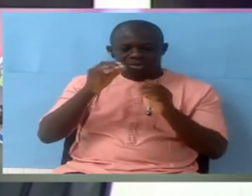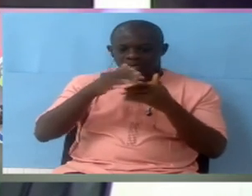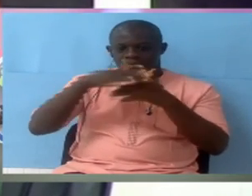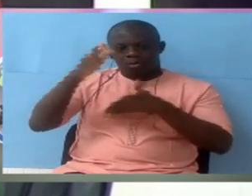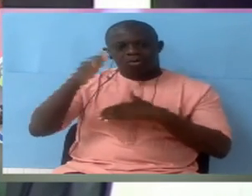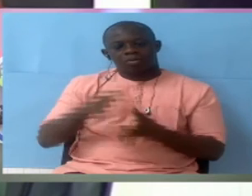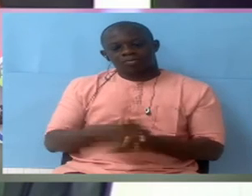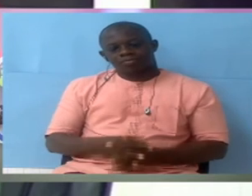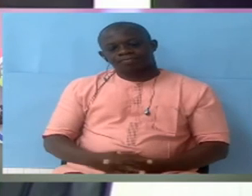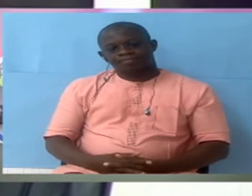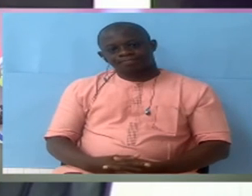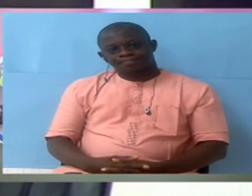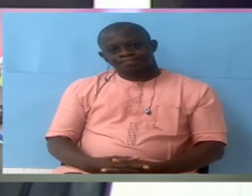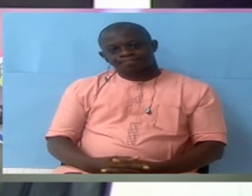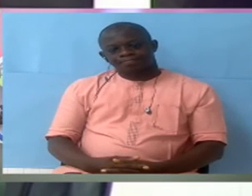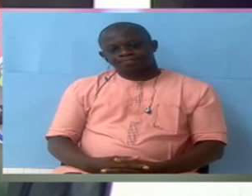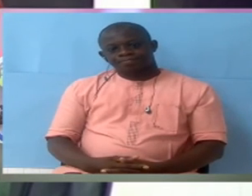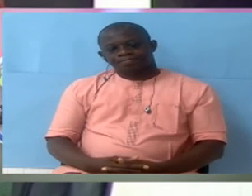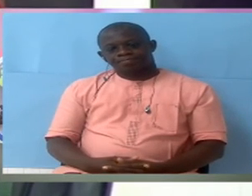na torop.